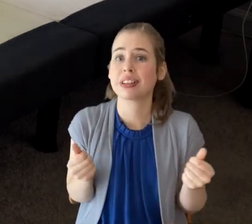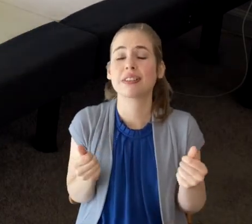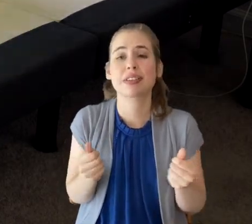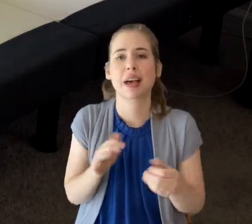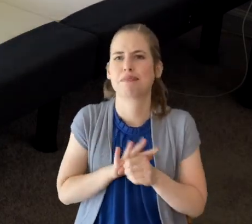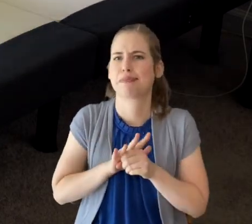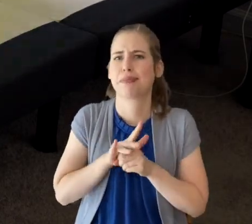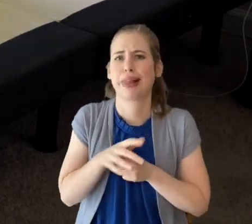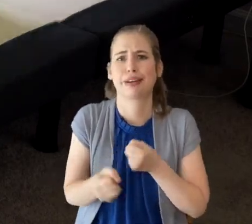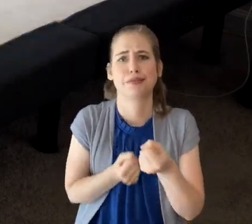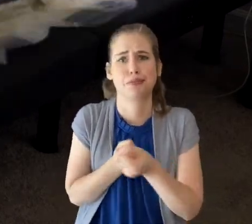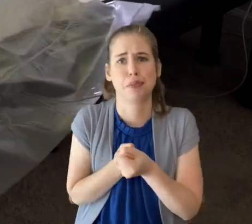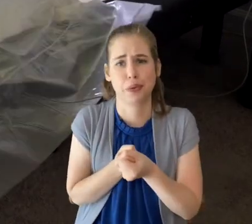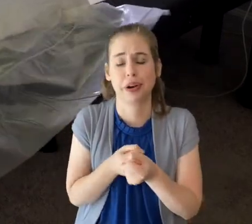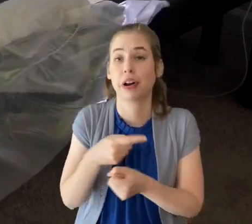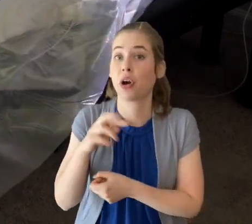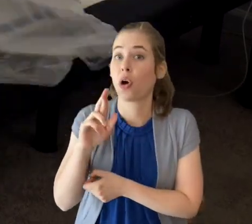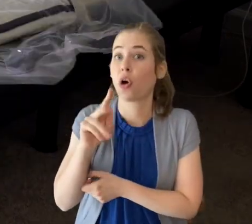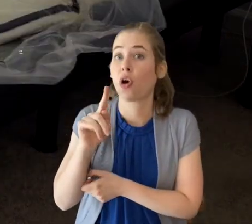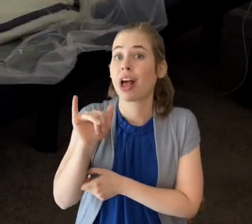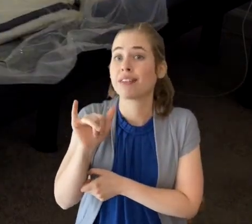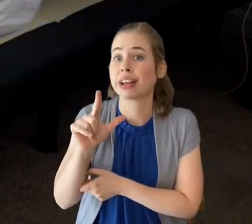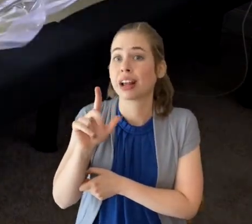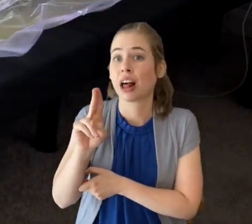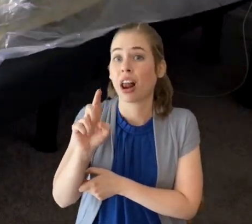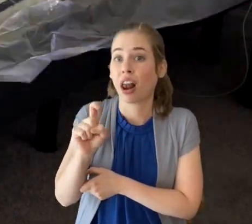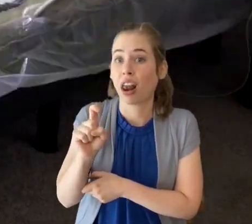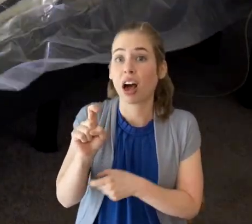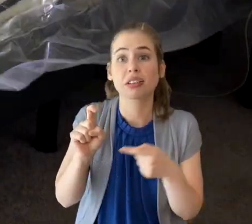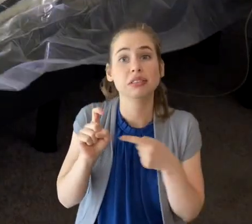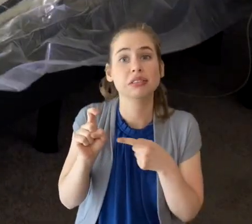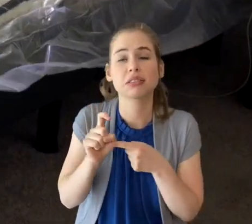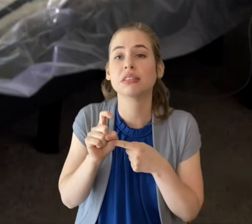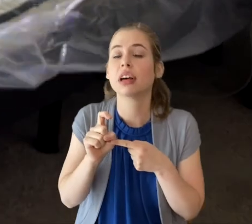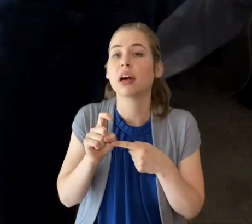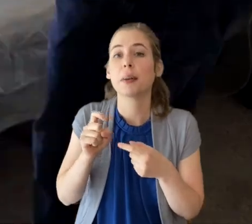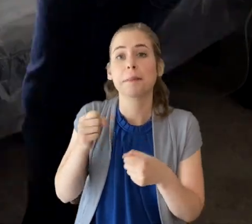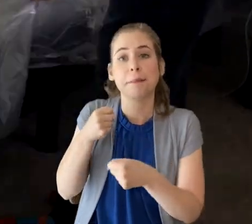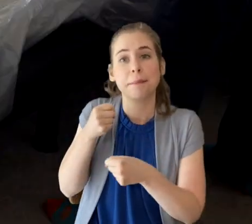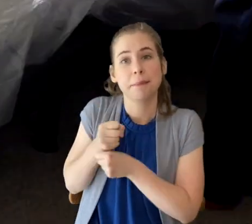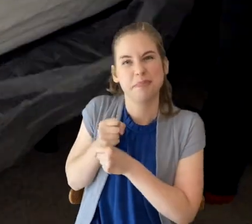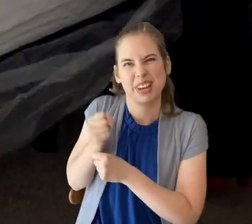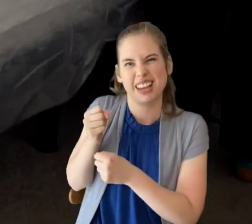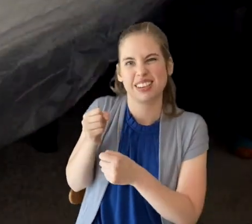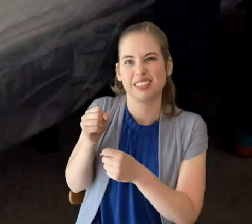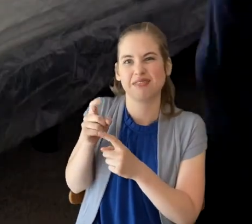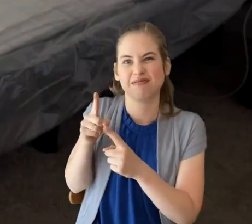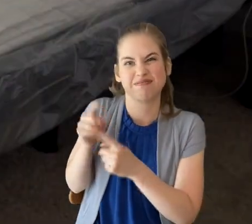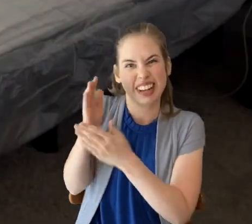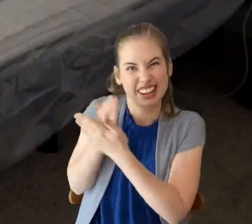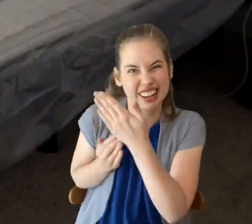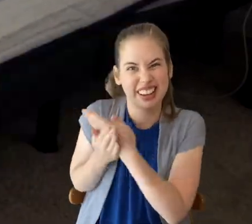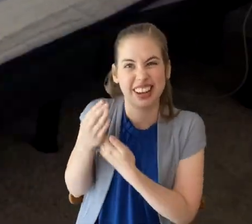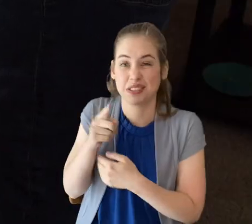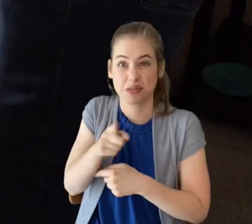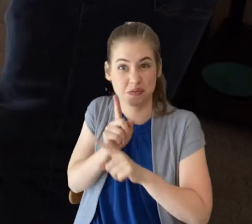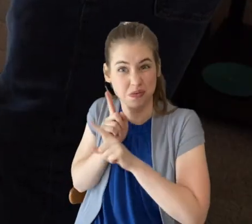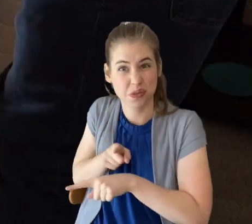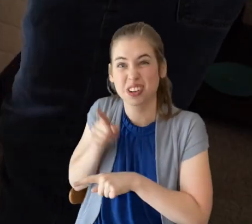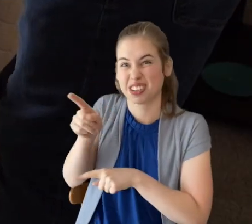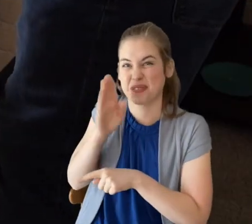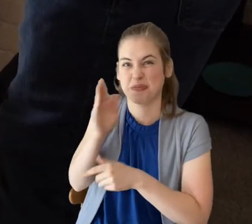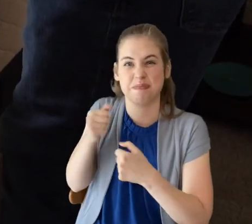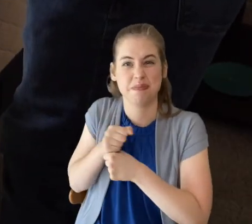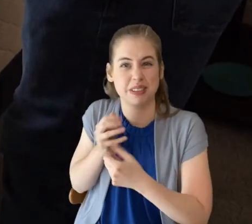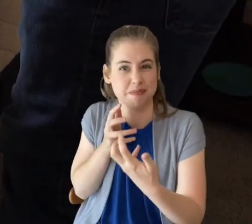like all WinkBed mattresses, are handcrafted for optimum comfort and long-lasting durability. This,